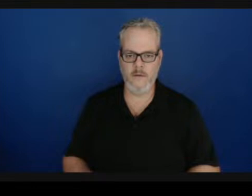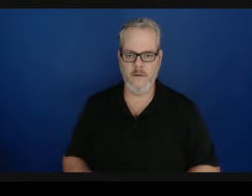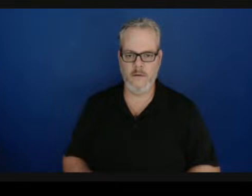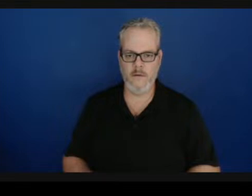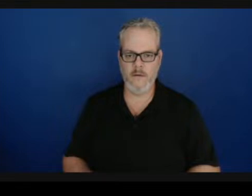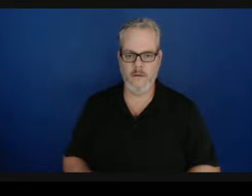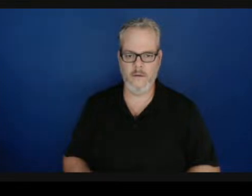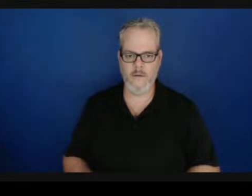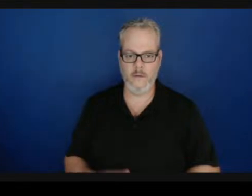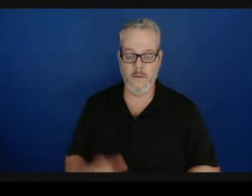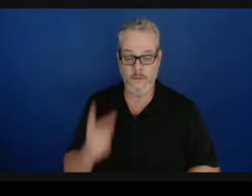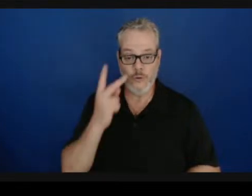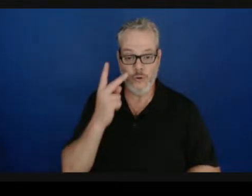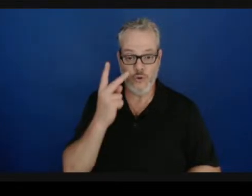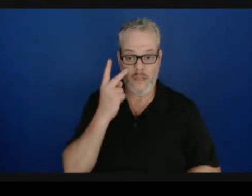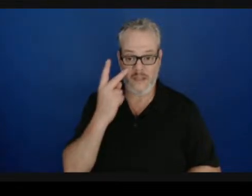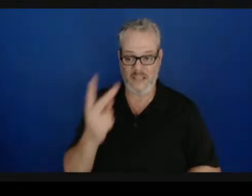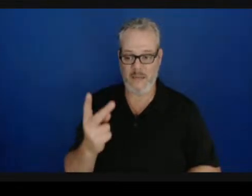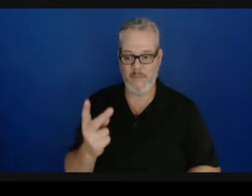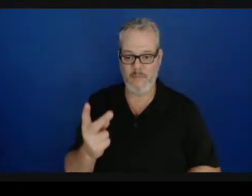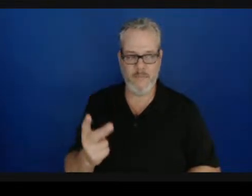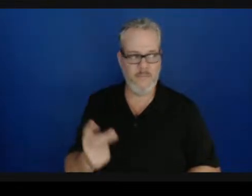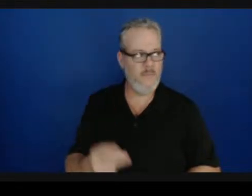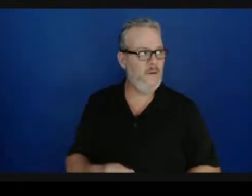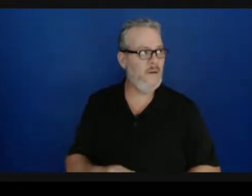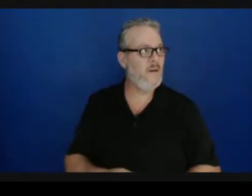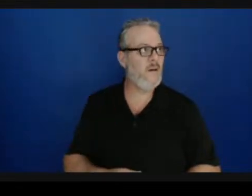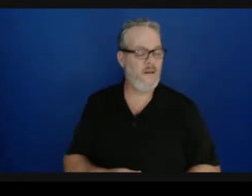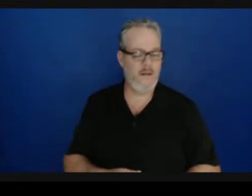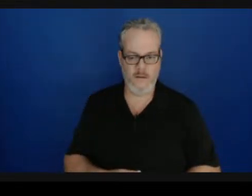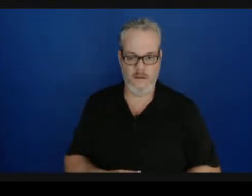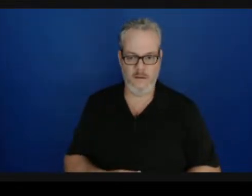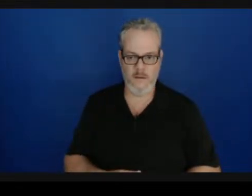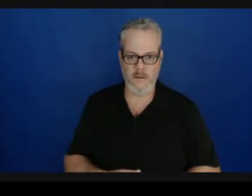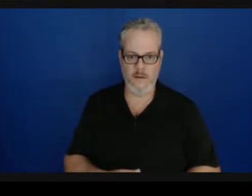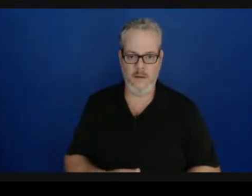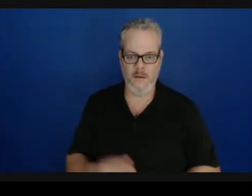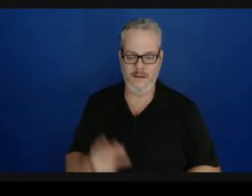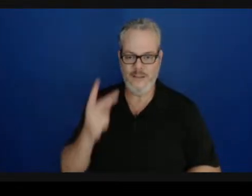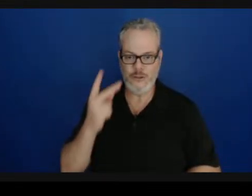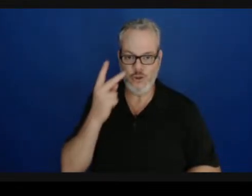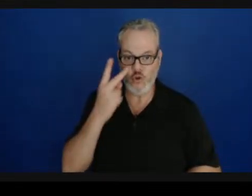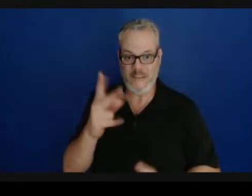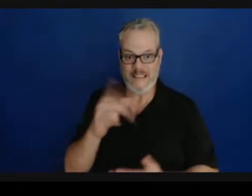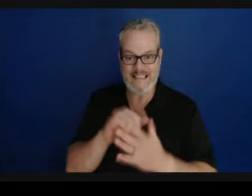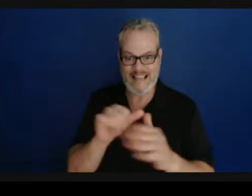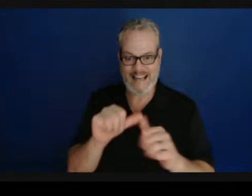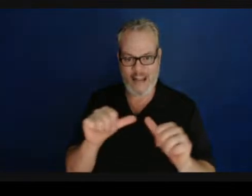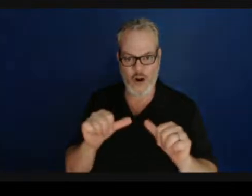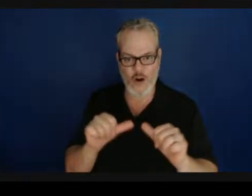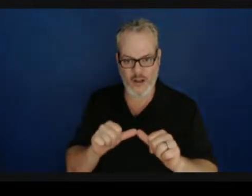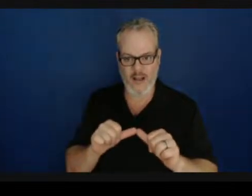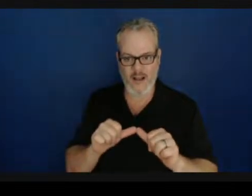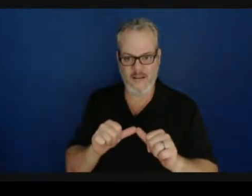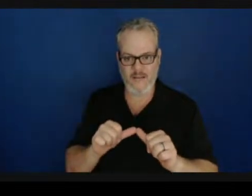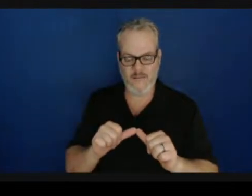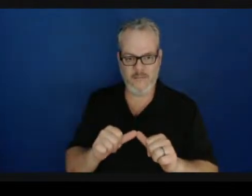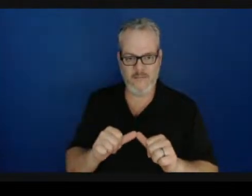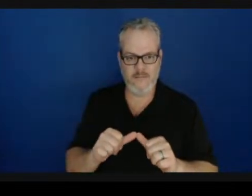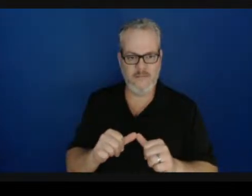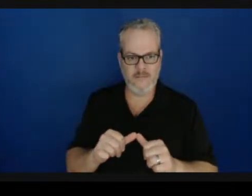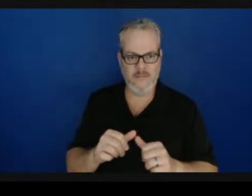And what you can see is in the middle of this, these dribbles here on the left side seem to get crusted over and die off. In fact, in both of